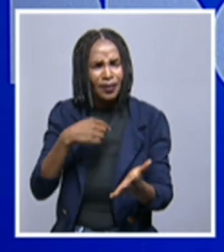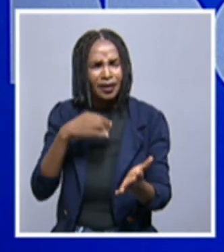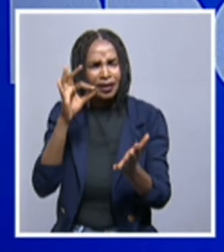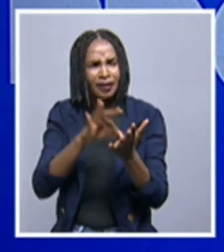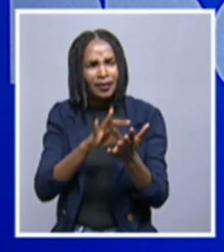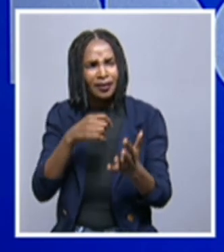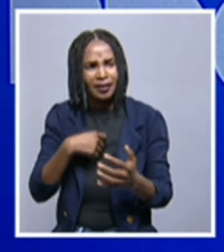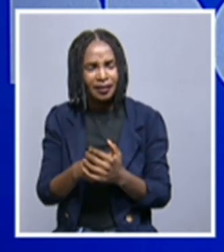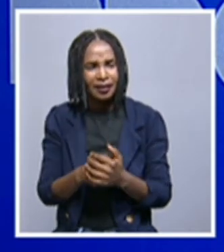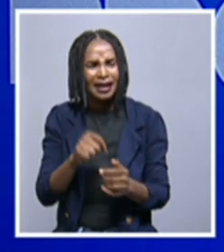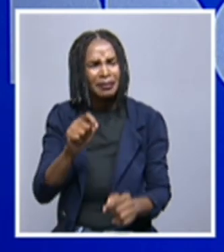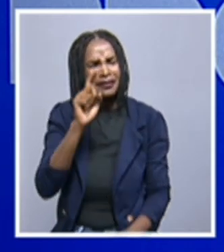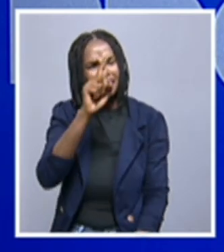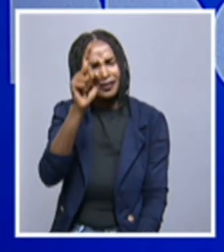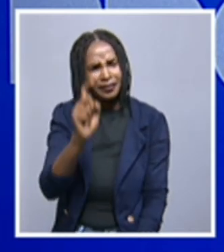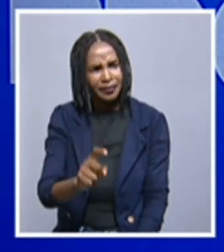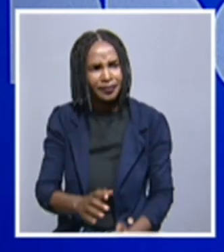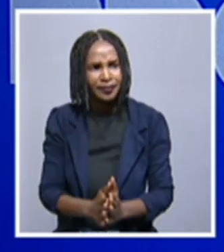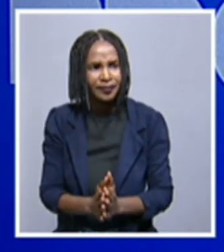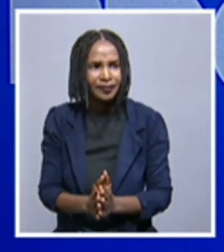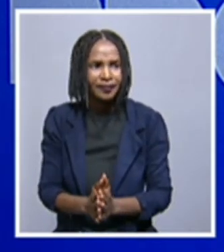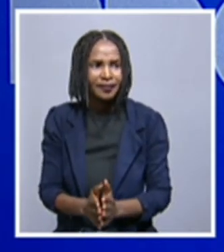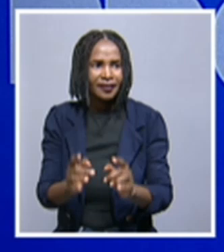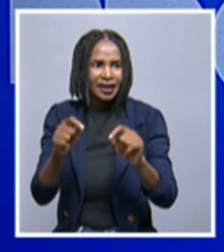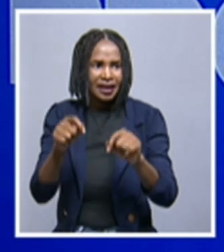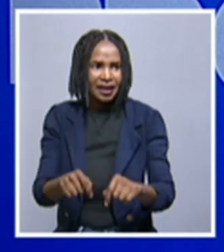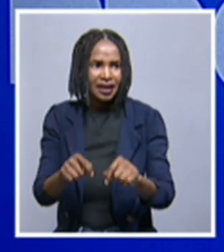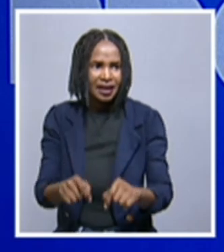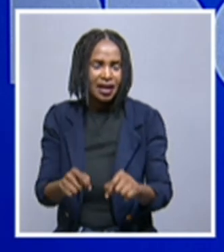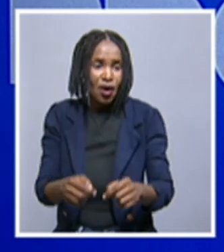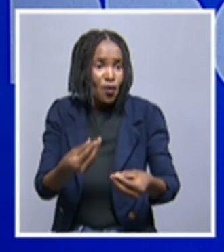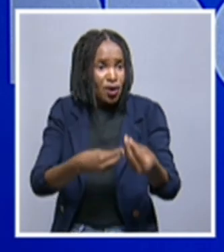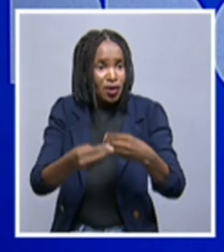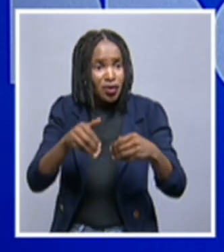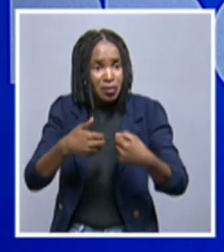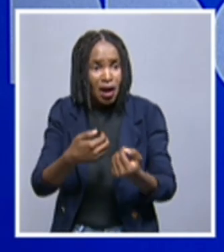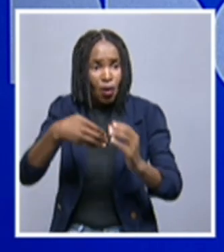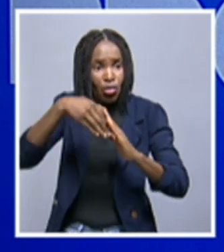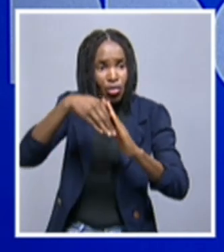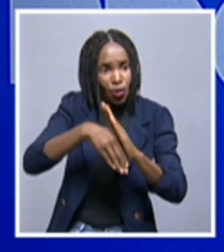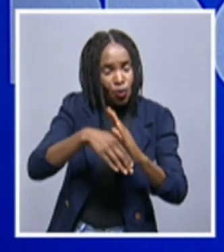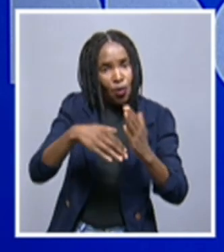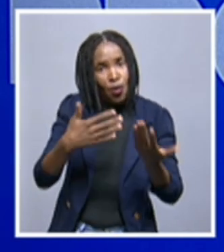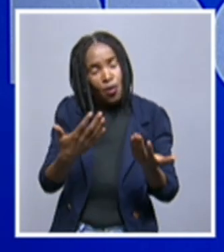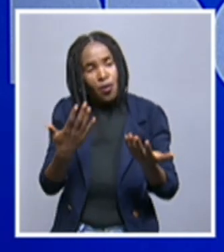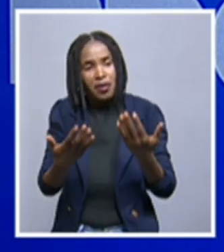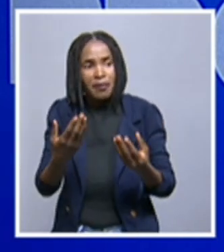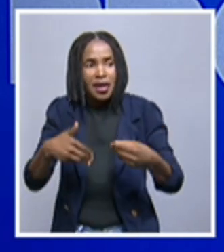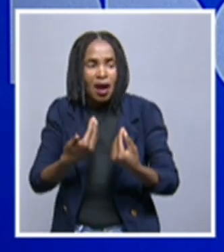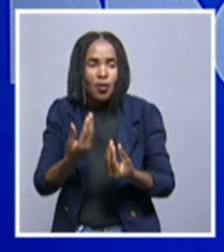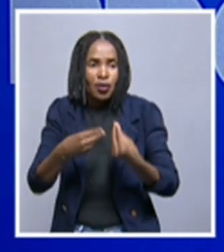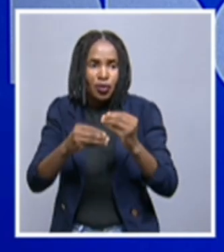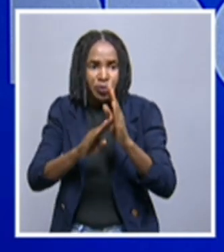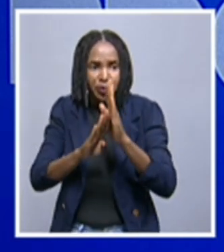ever wondered how the general elections and campaigns affect stock markets and the economy? Well, in this interview with the HoD of